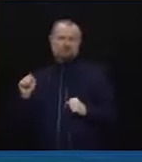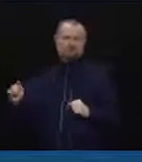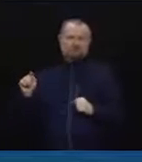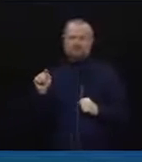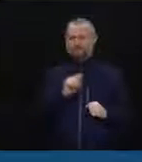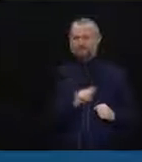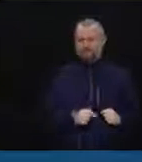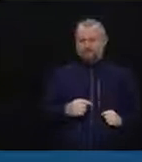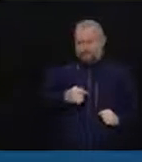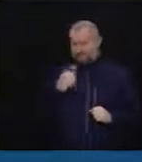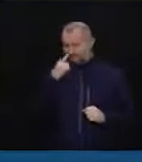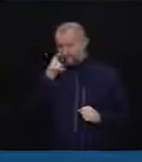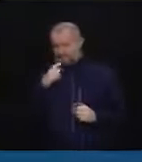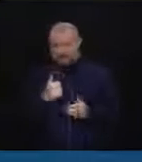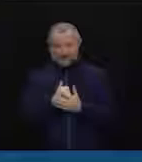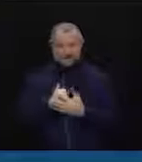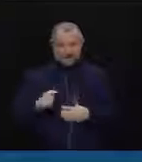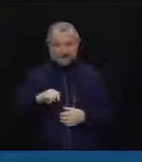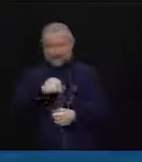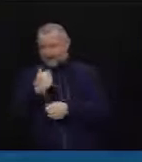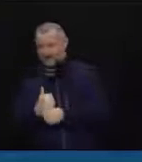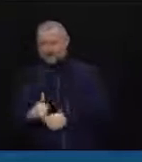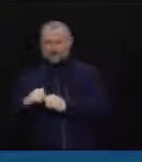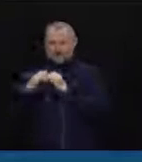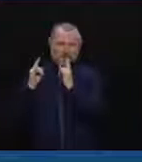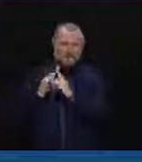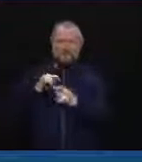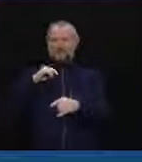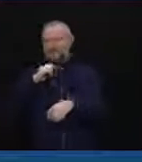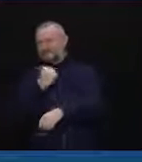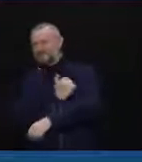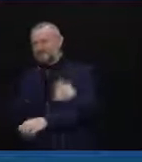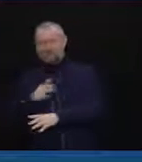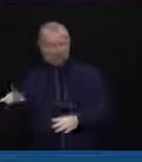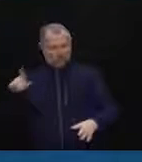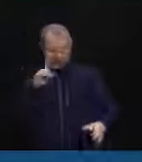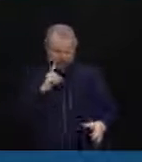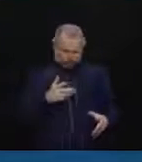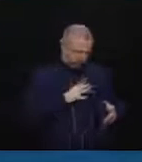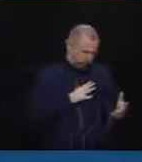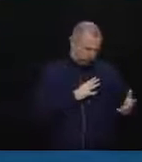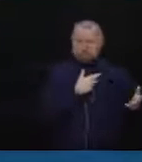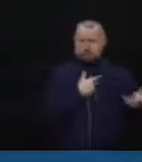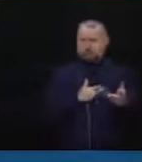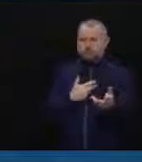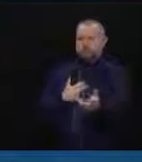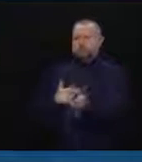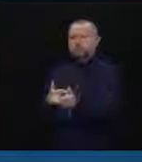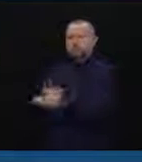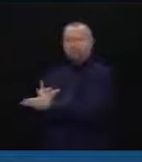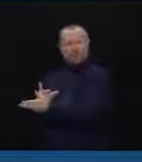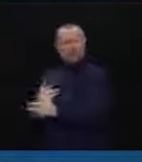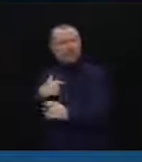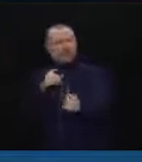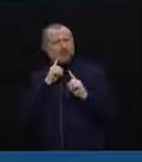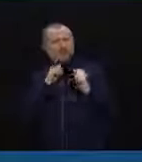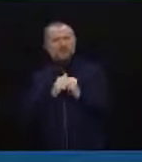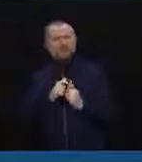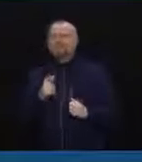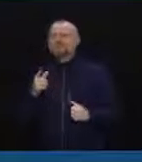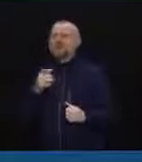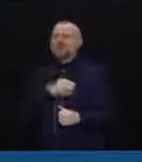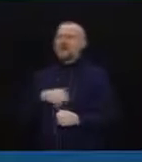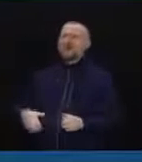test kits out to people, I've consulted with them, we're fully engaged, speak to the associated counties and mayors and local